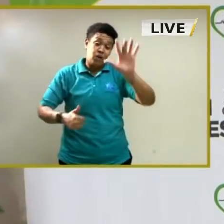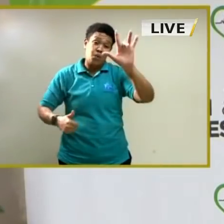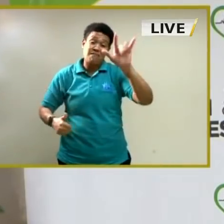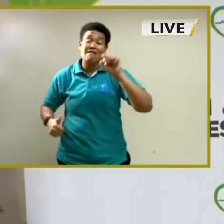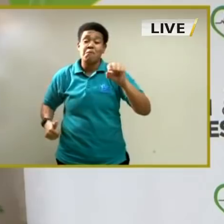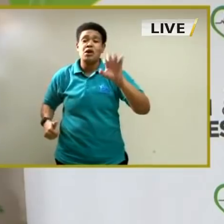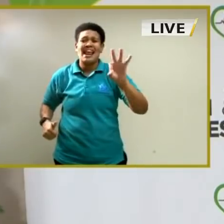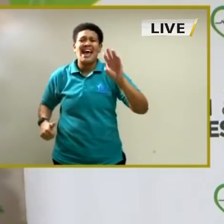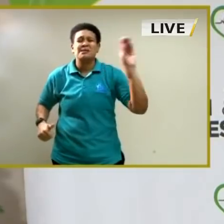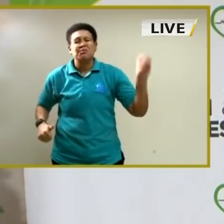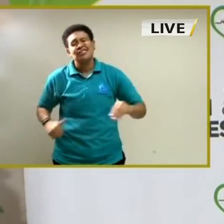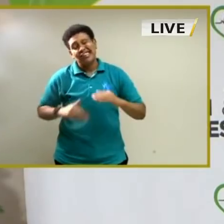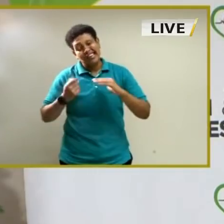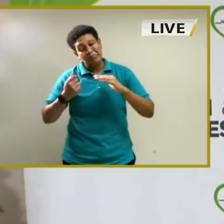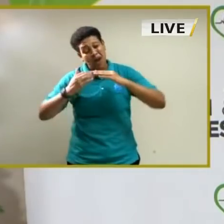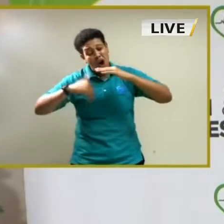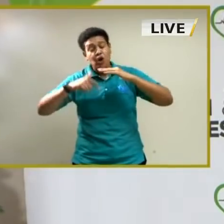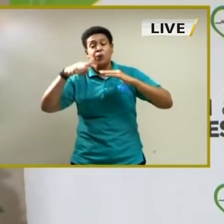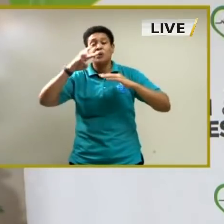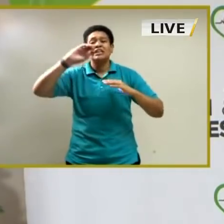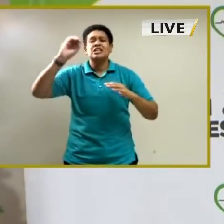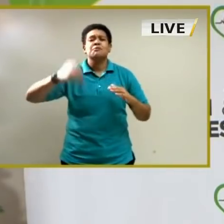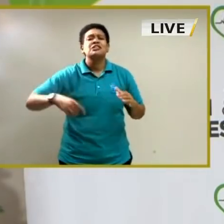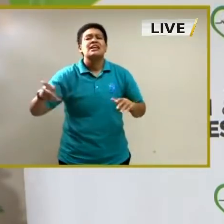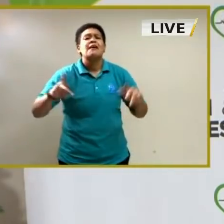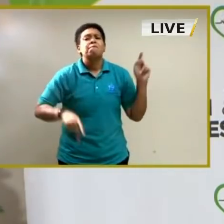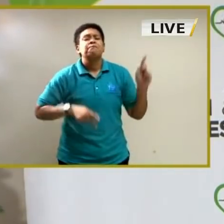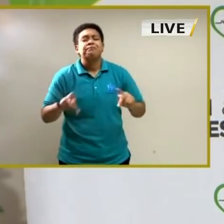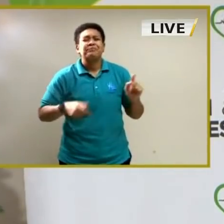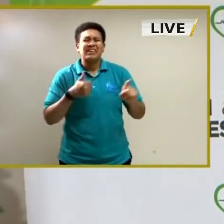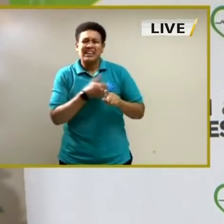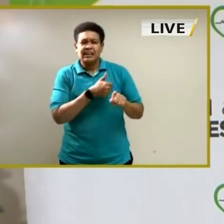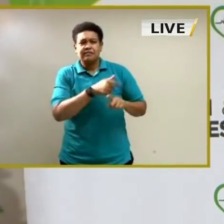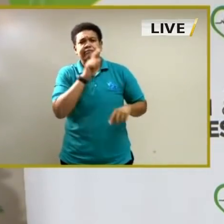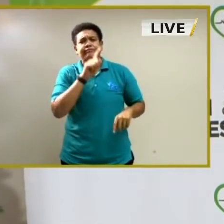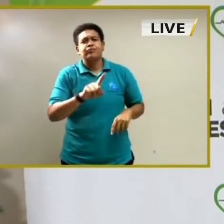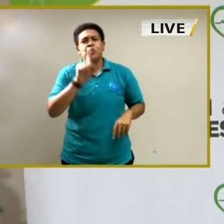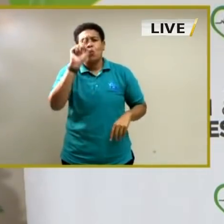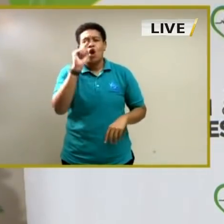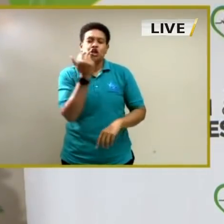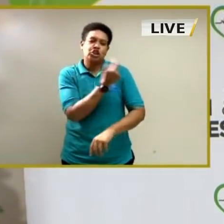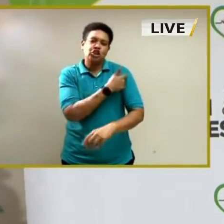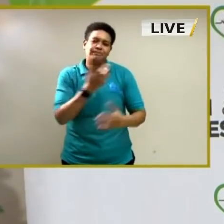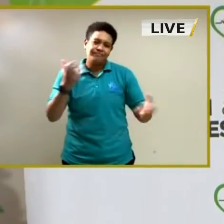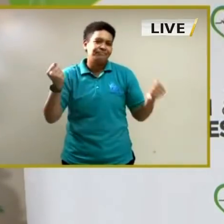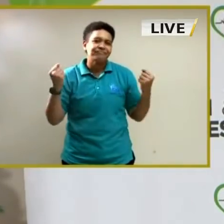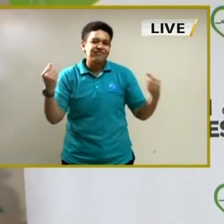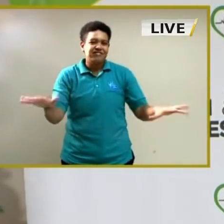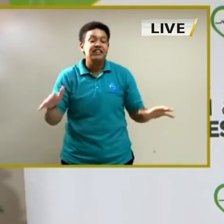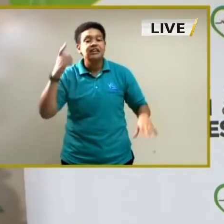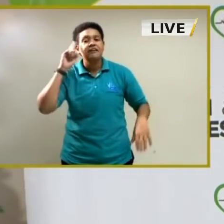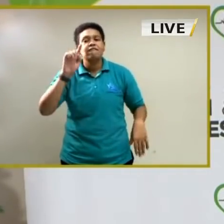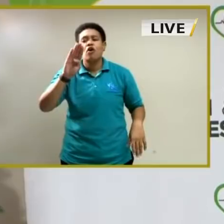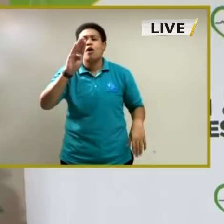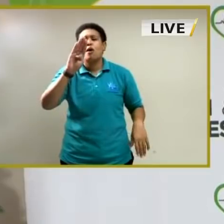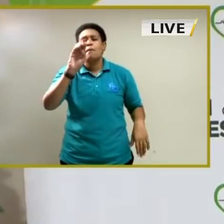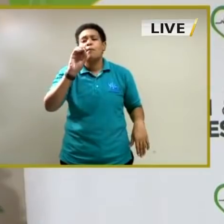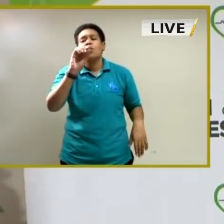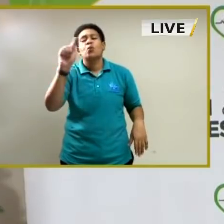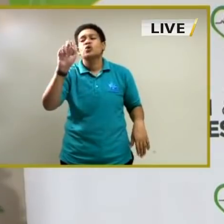25.9, just under 26% of persons have had at least one dose. For booster shots,